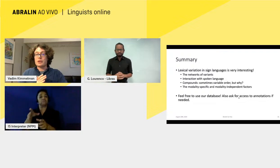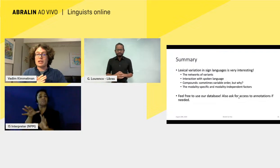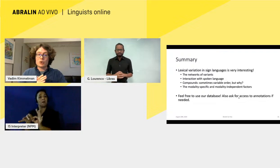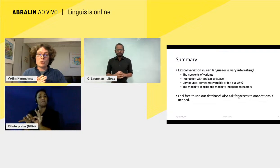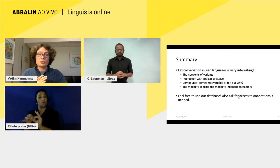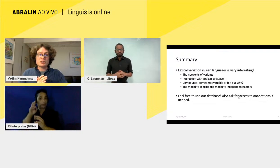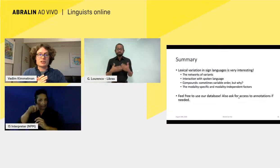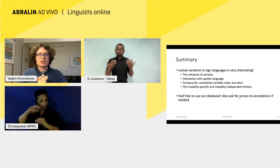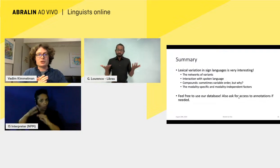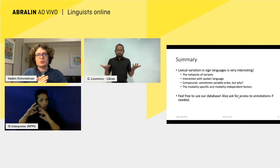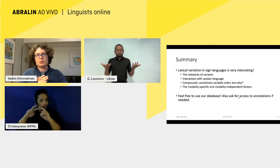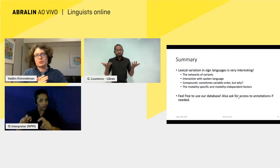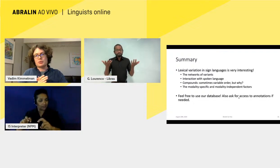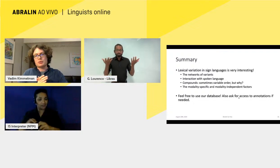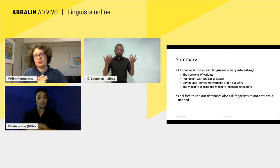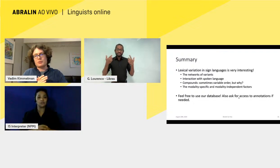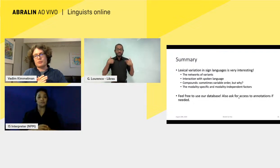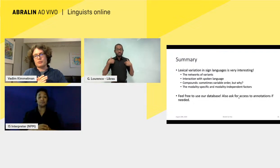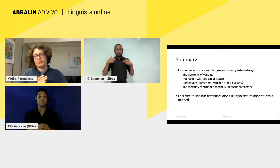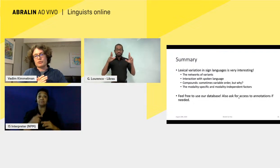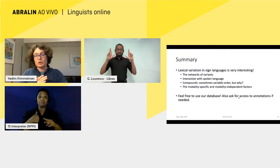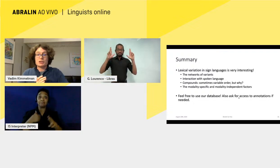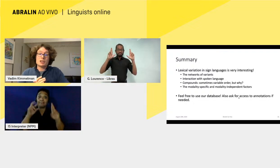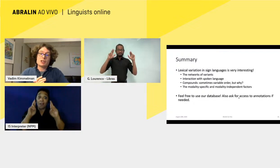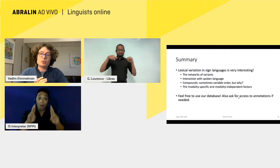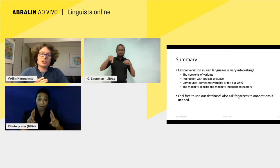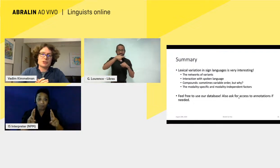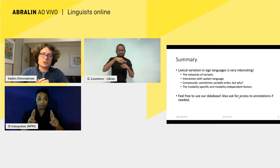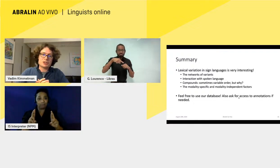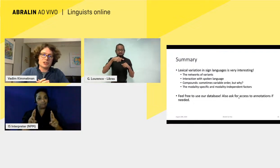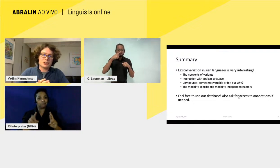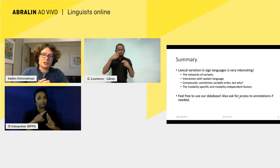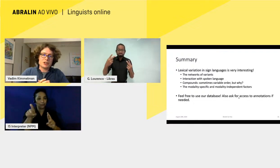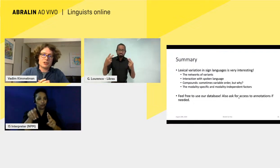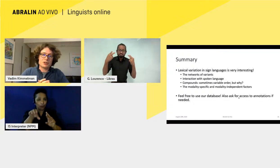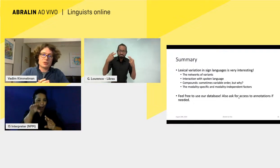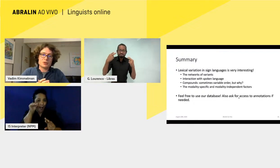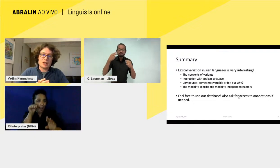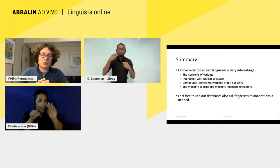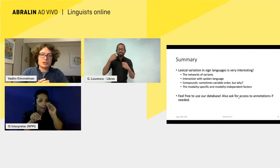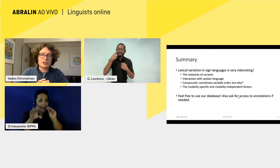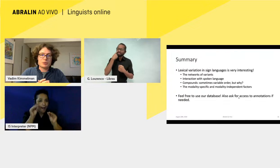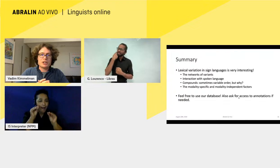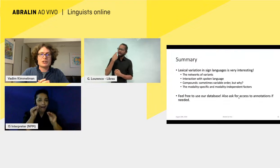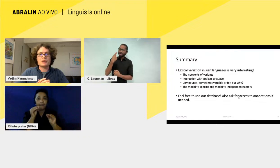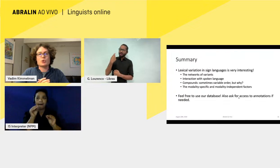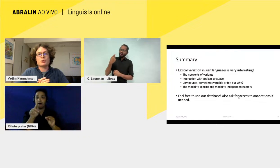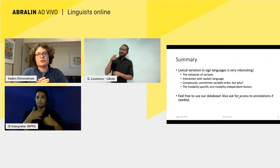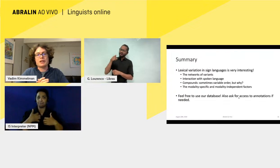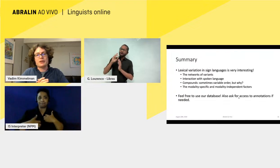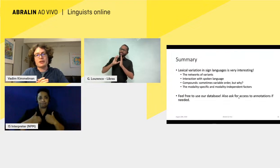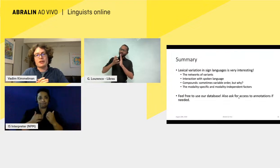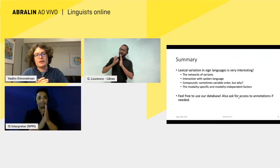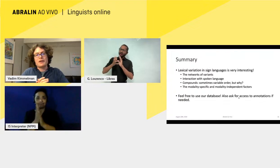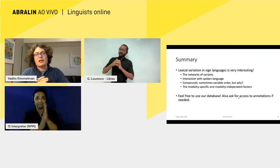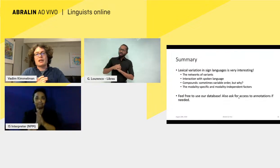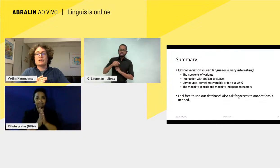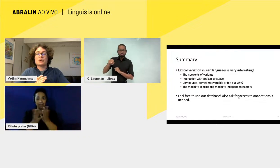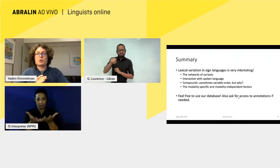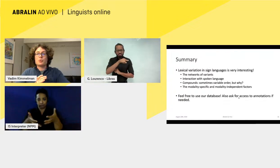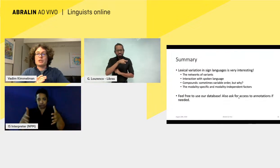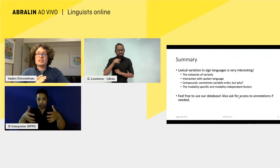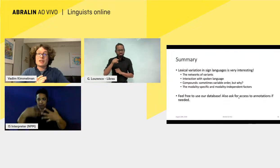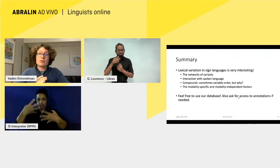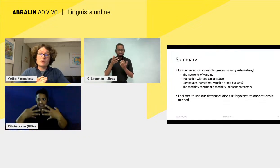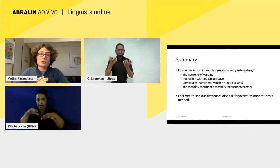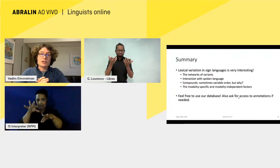Yeah, so I hope just that you got a little bit interested in our database and what we find there.